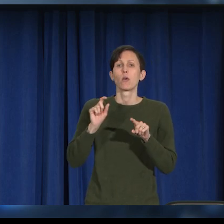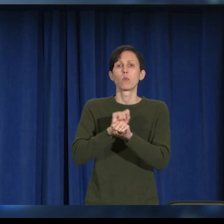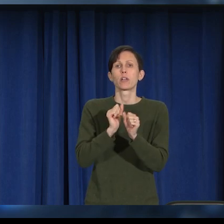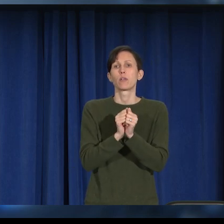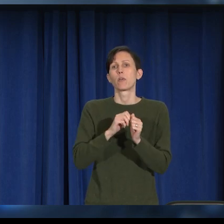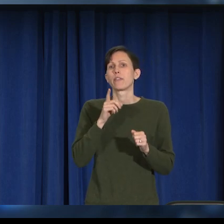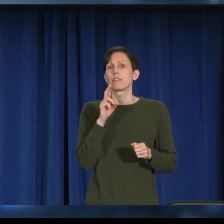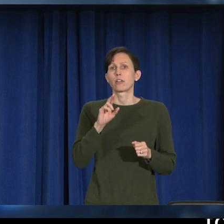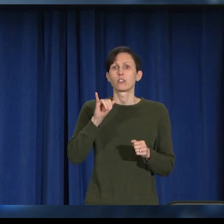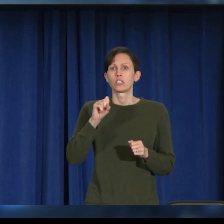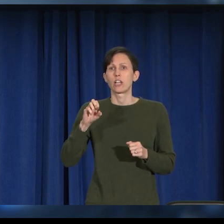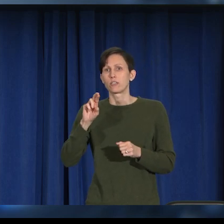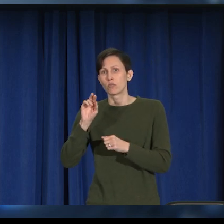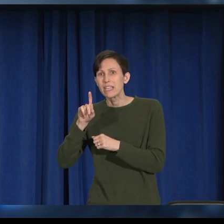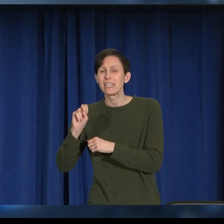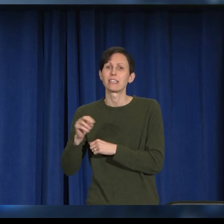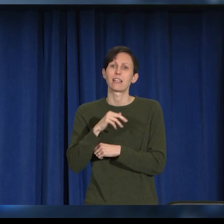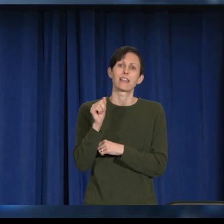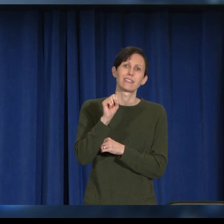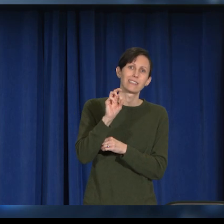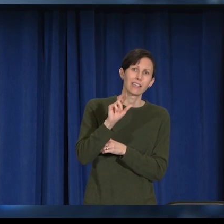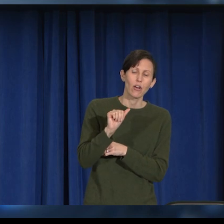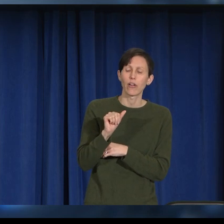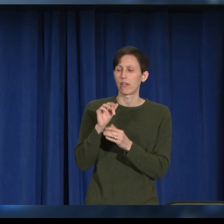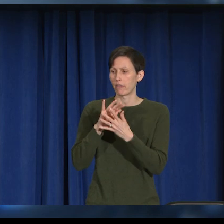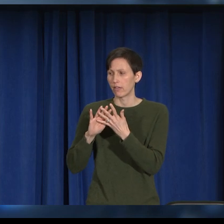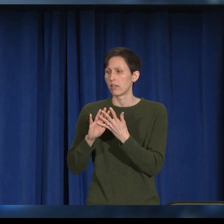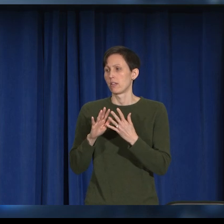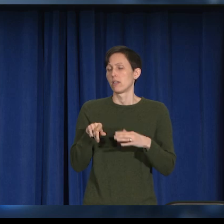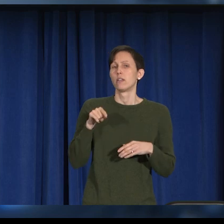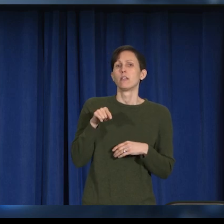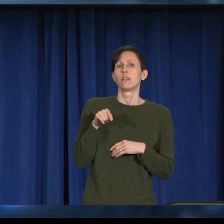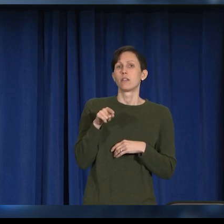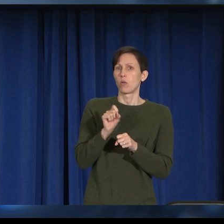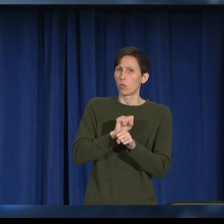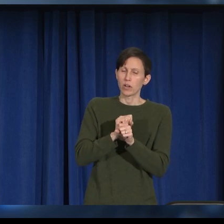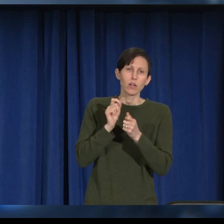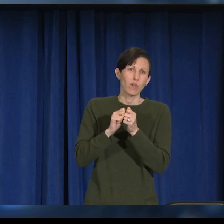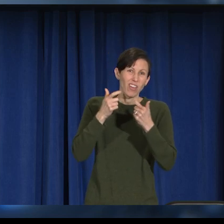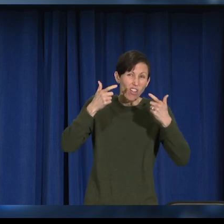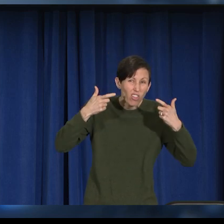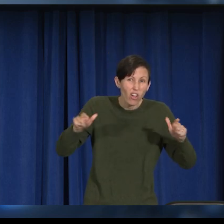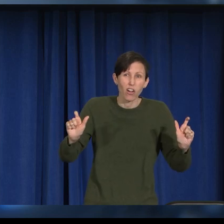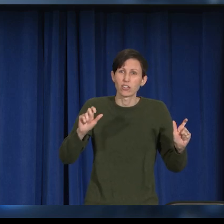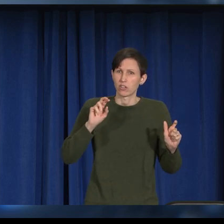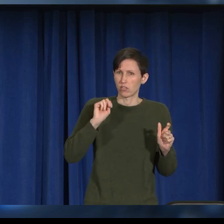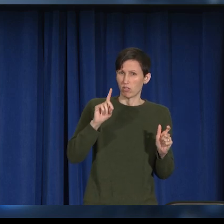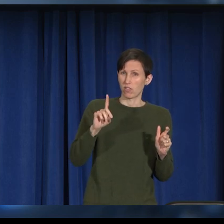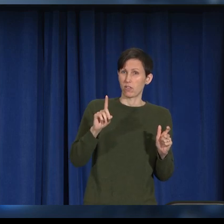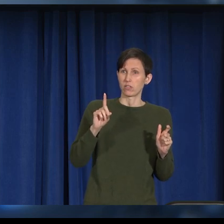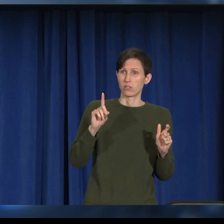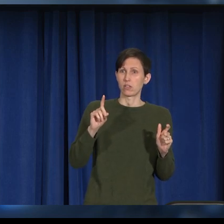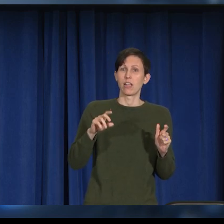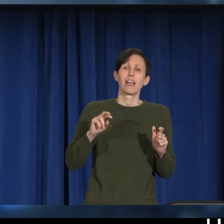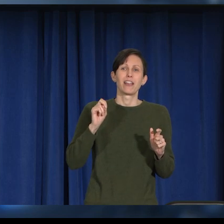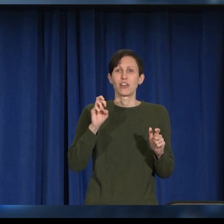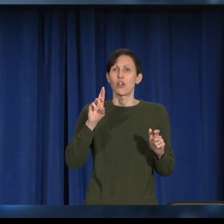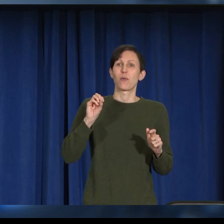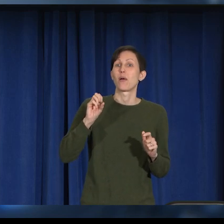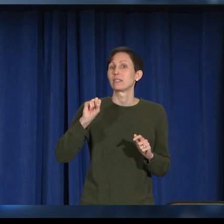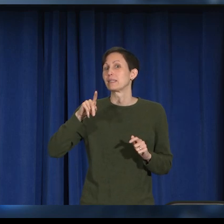working with Dr. Sarah Timperley, and working with a very, very large neurodivergent and neurospicy